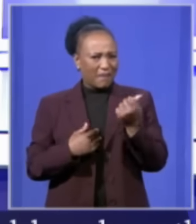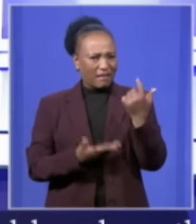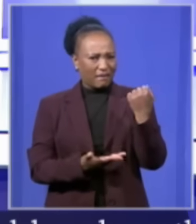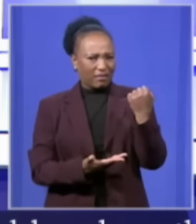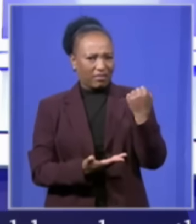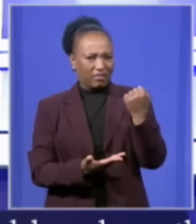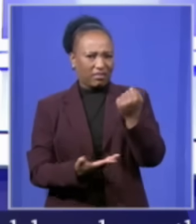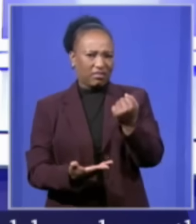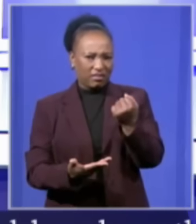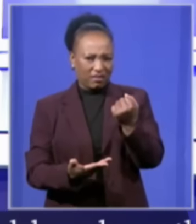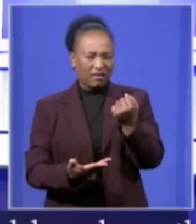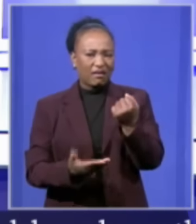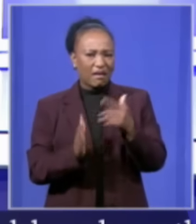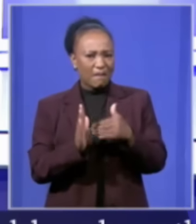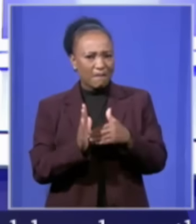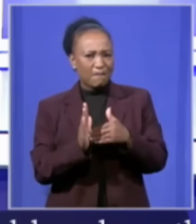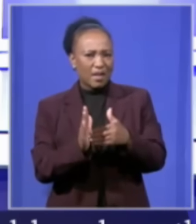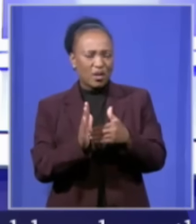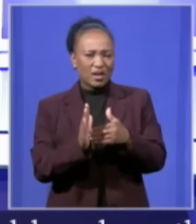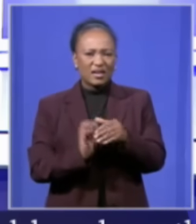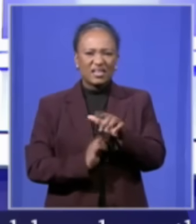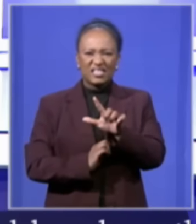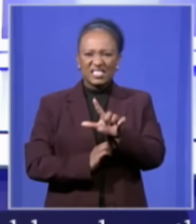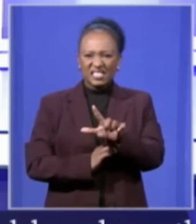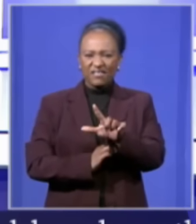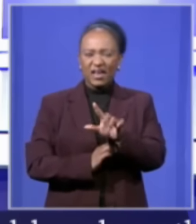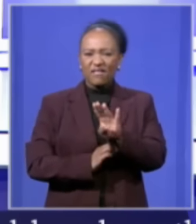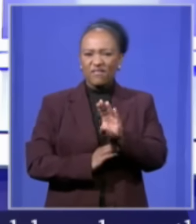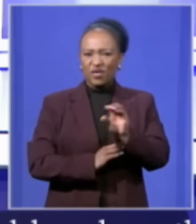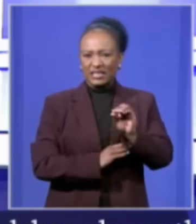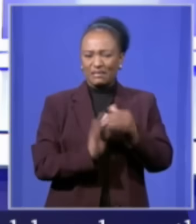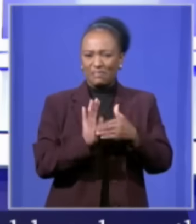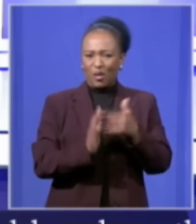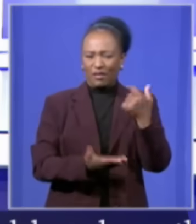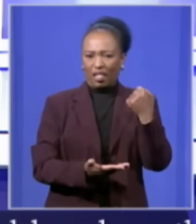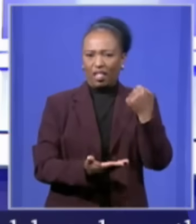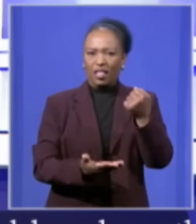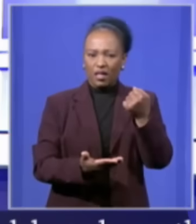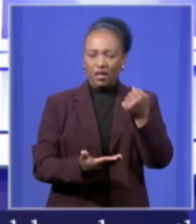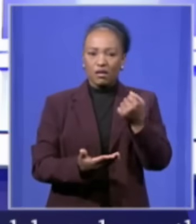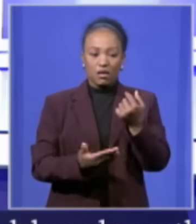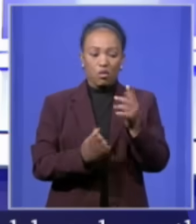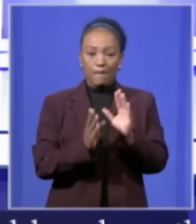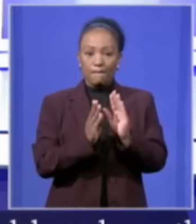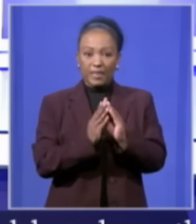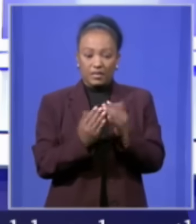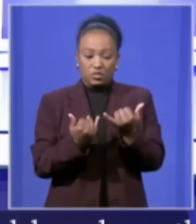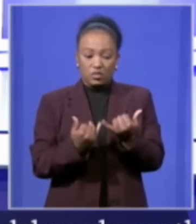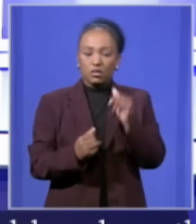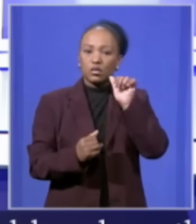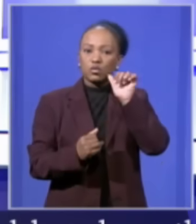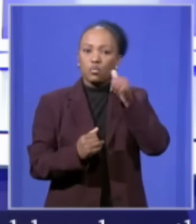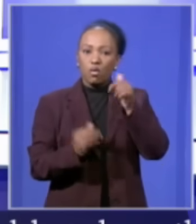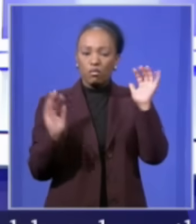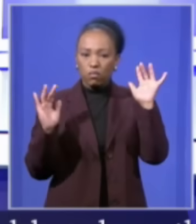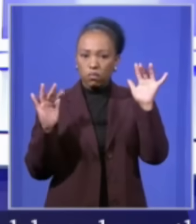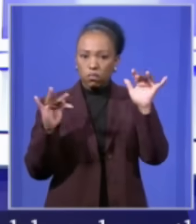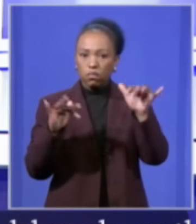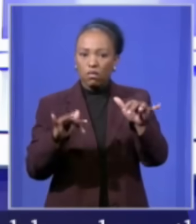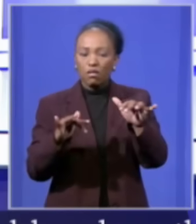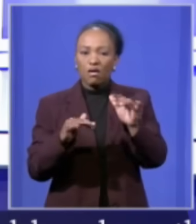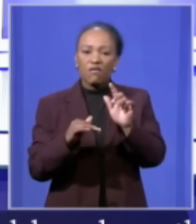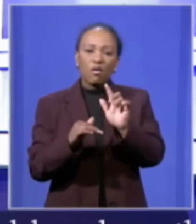a bego a balelwa go dimilione tše 740 a diranta. Kopano ya matšatši a mabedi ya setšhaba yeo e le go Pulamadibogo ya poledišano